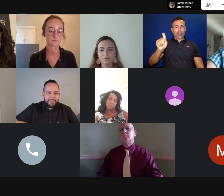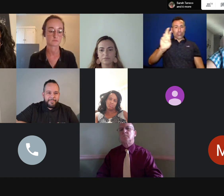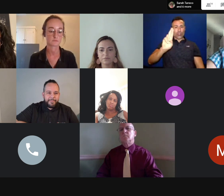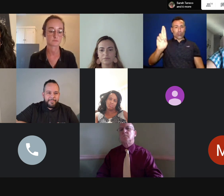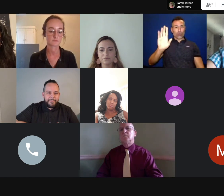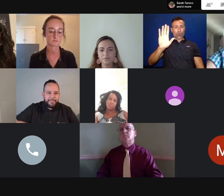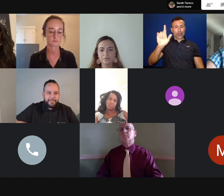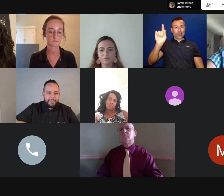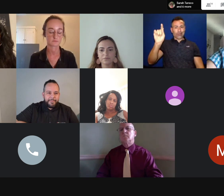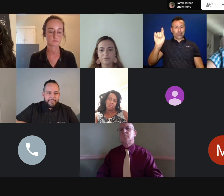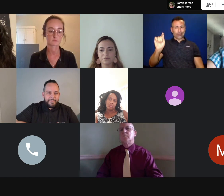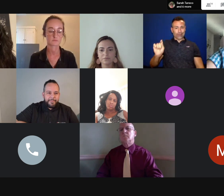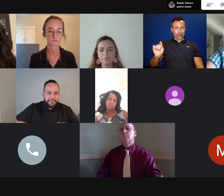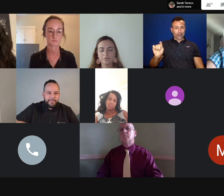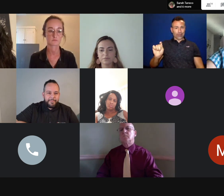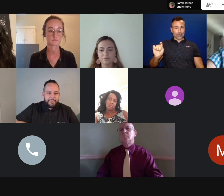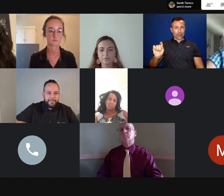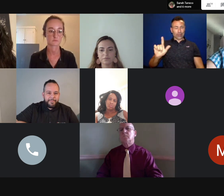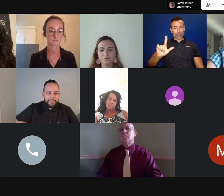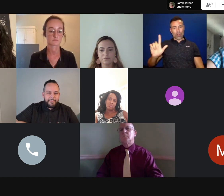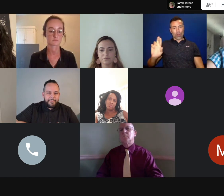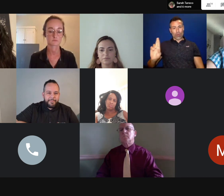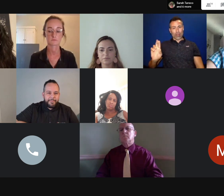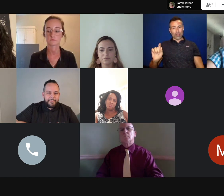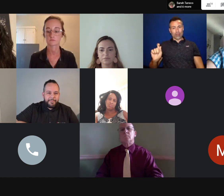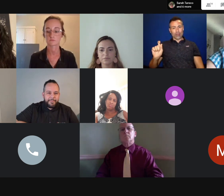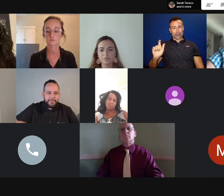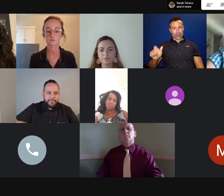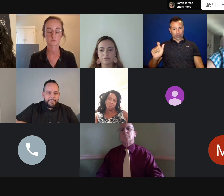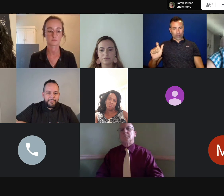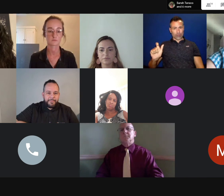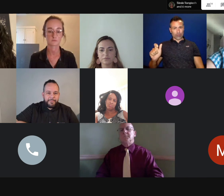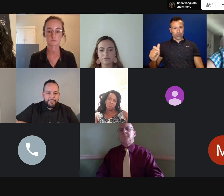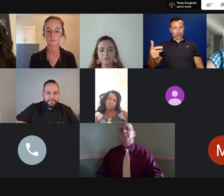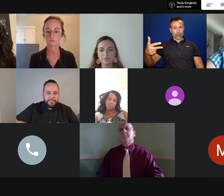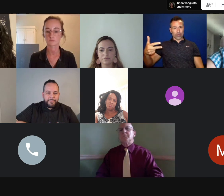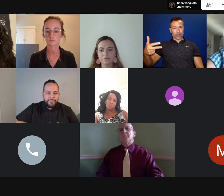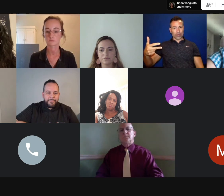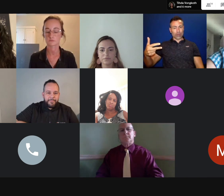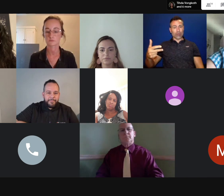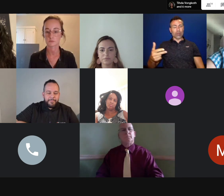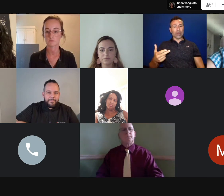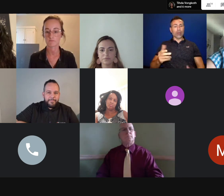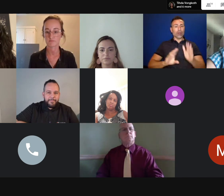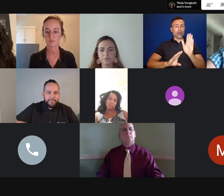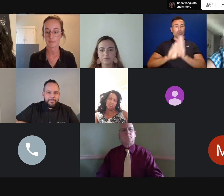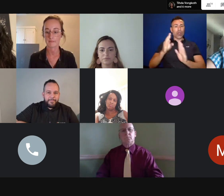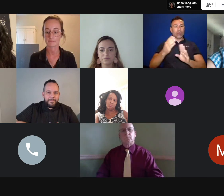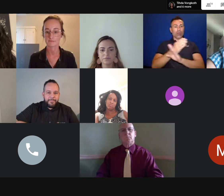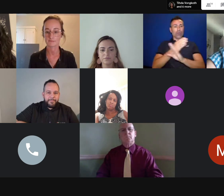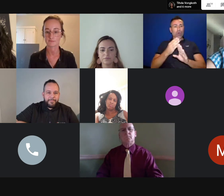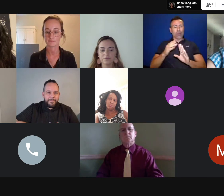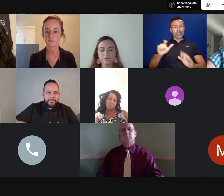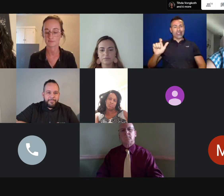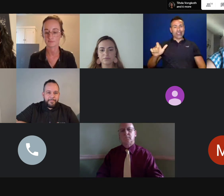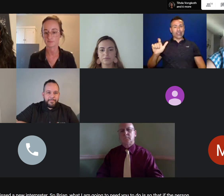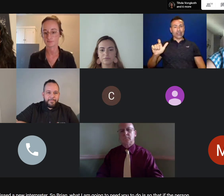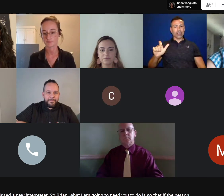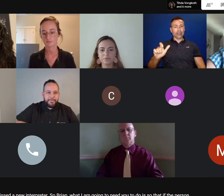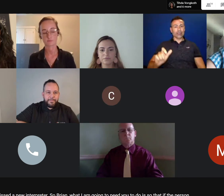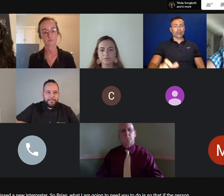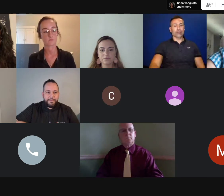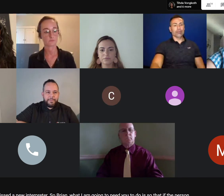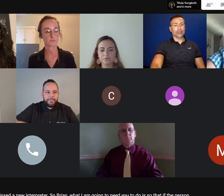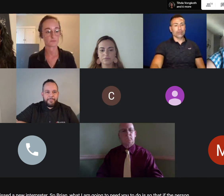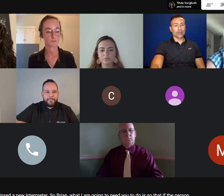corner of your screen, lower right-hand corner. Click on those buttons. Brian, before this person does that, I need